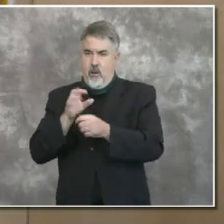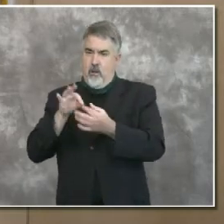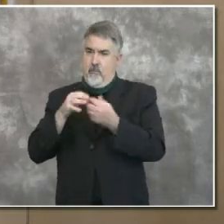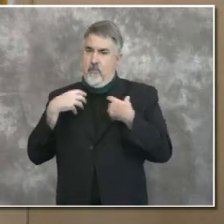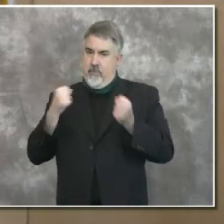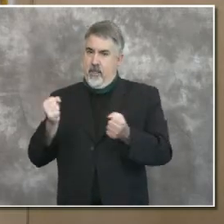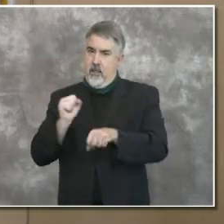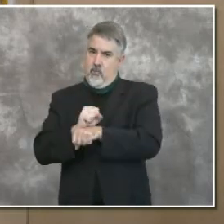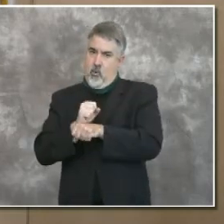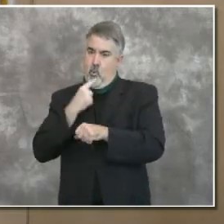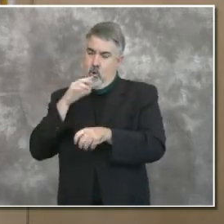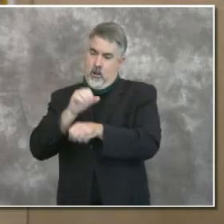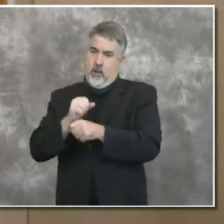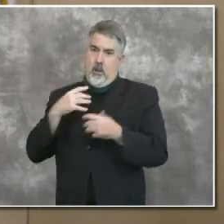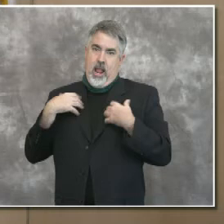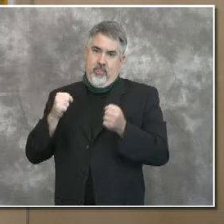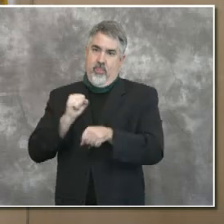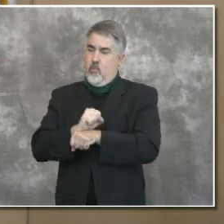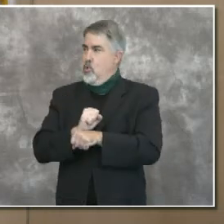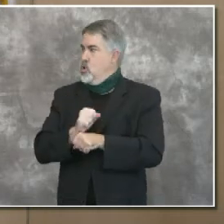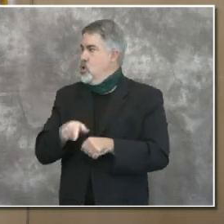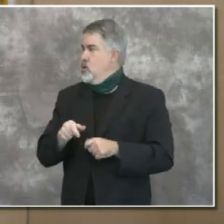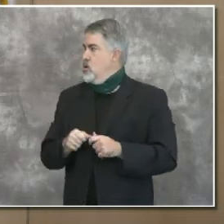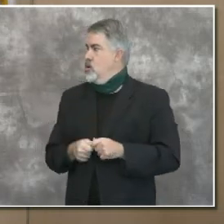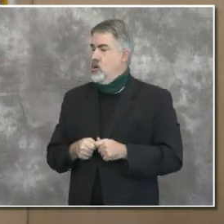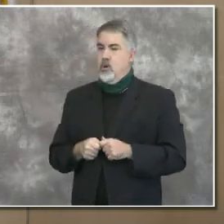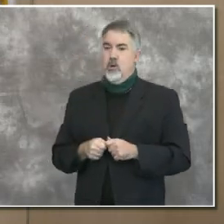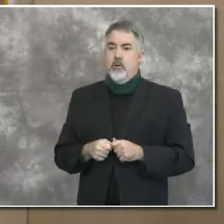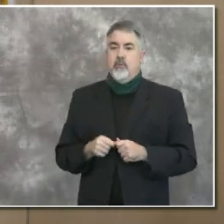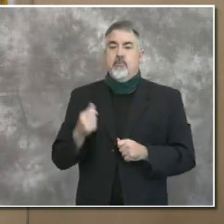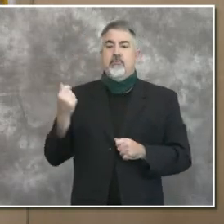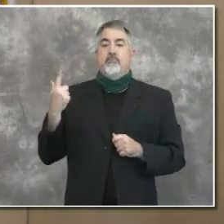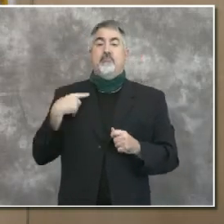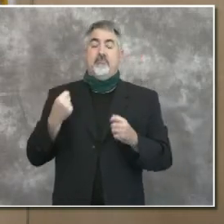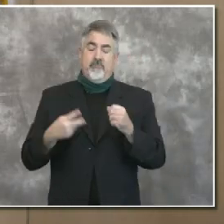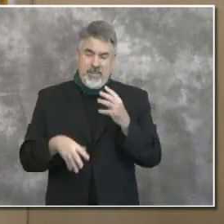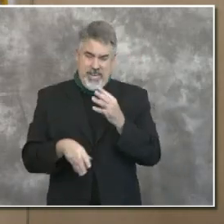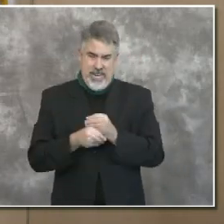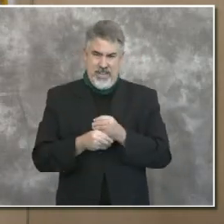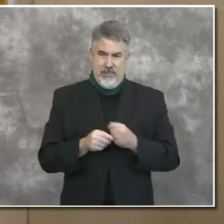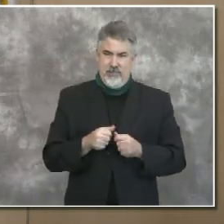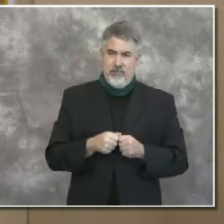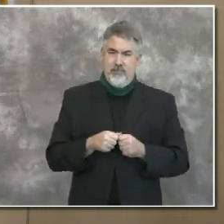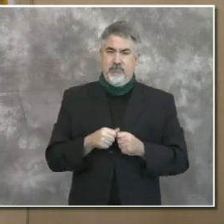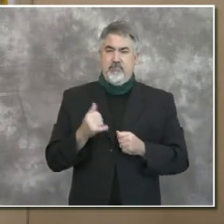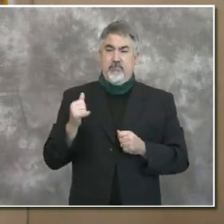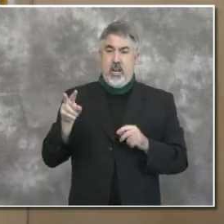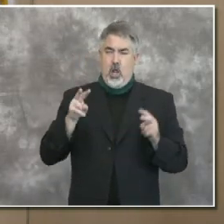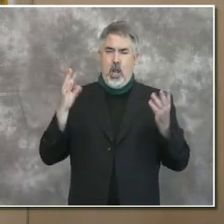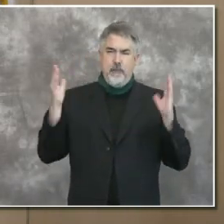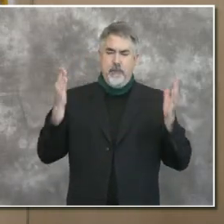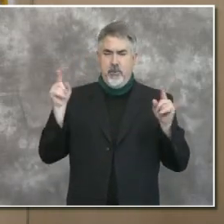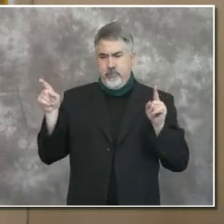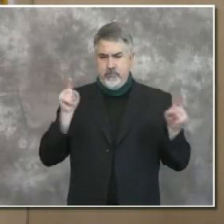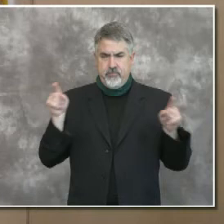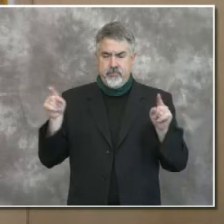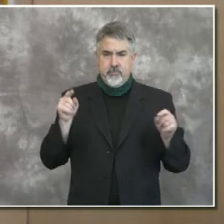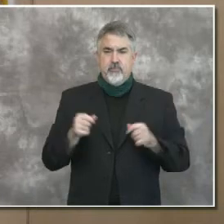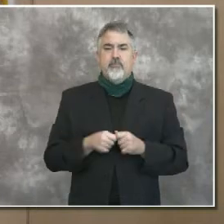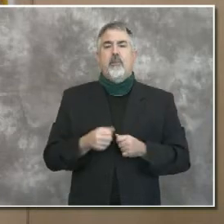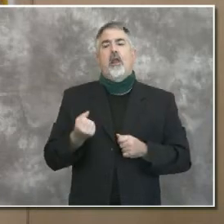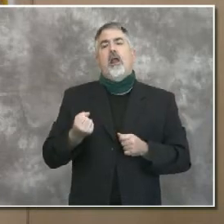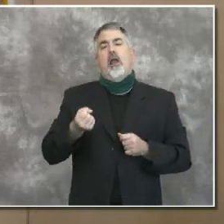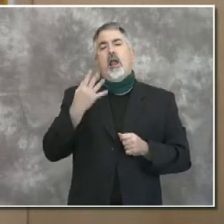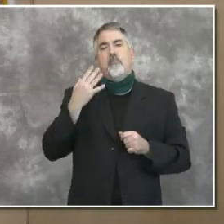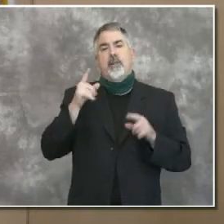county. And I also might want to add that if you look at or compare the number of tests that have been performed in